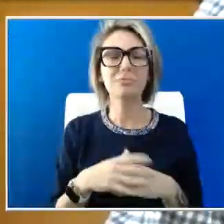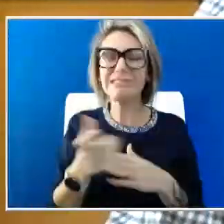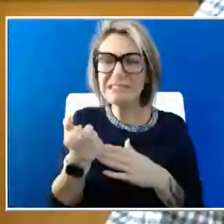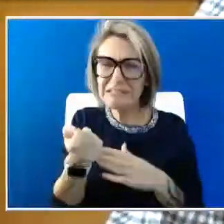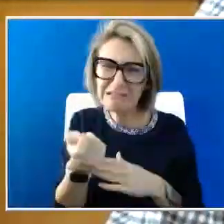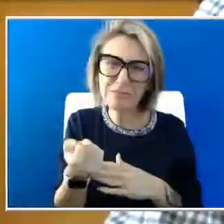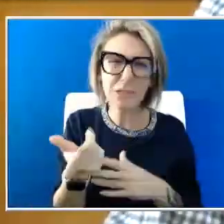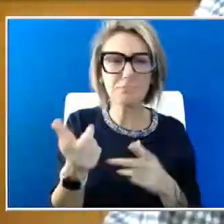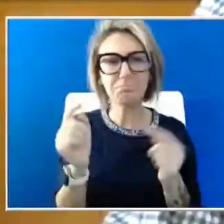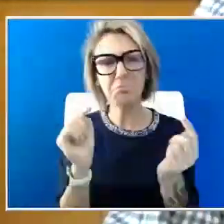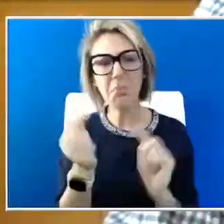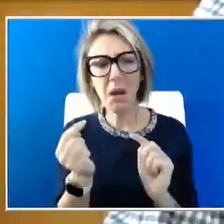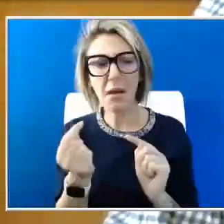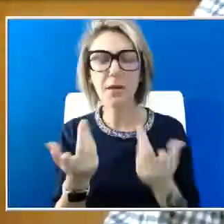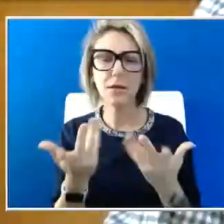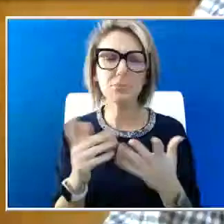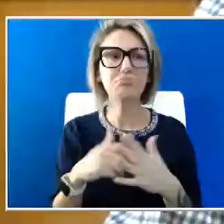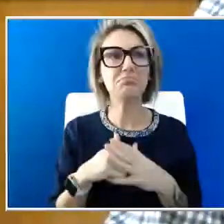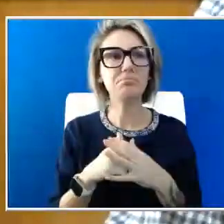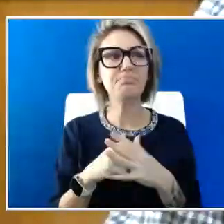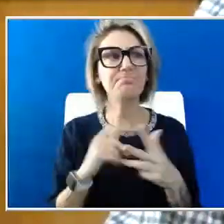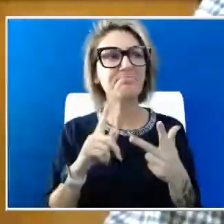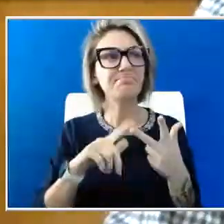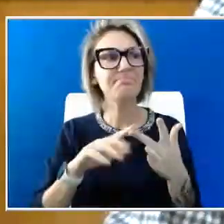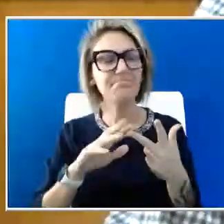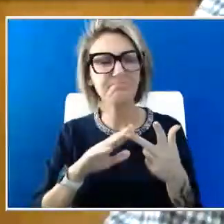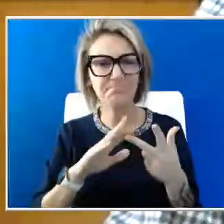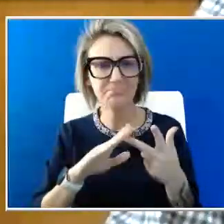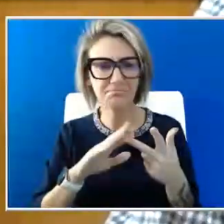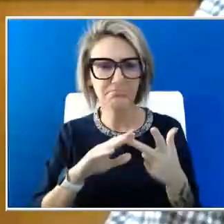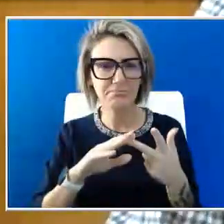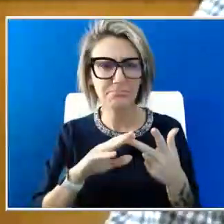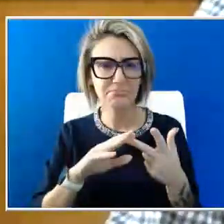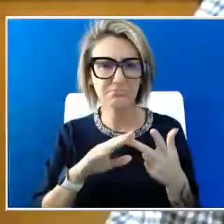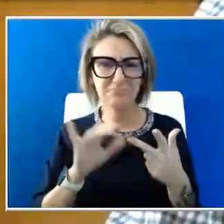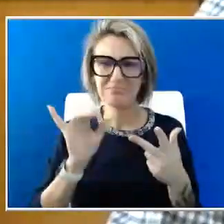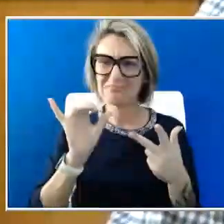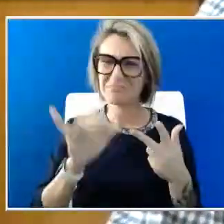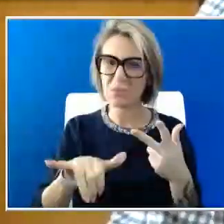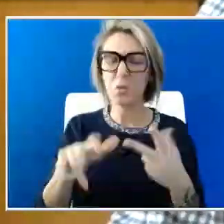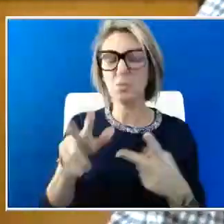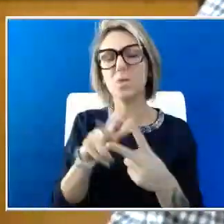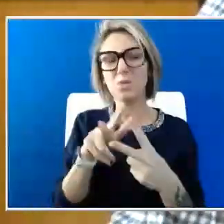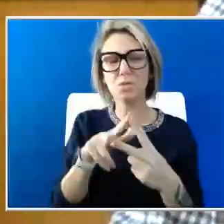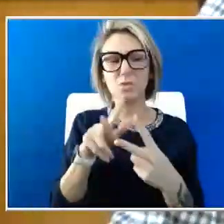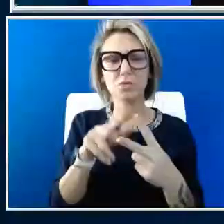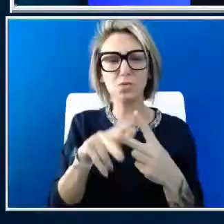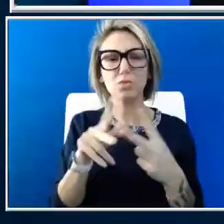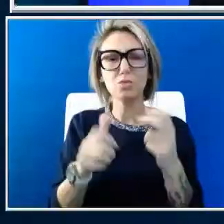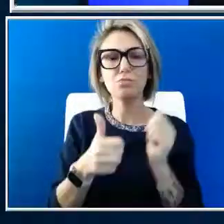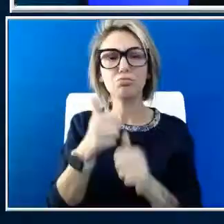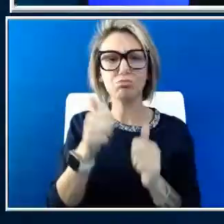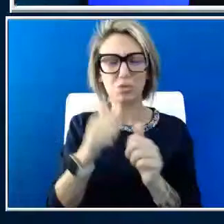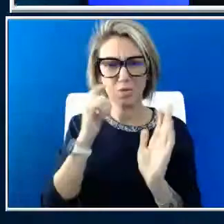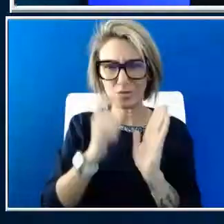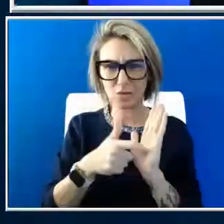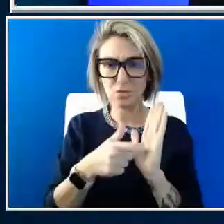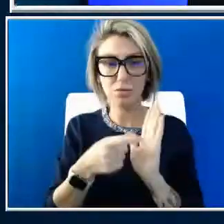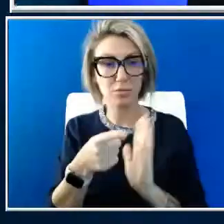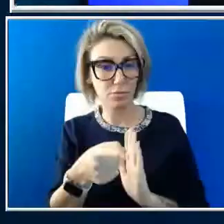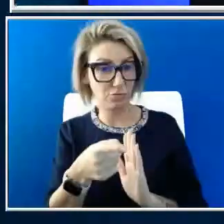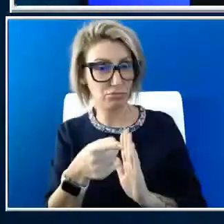but and then that's the main ones. Had you been getting